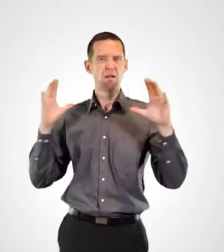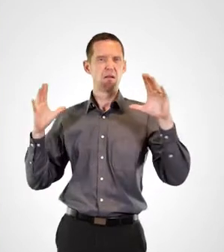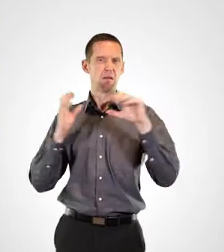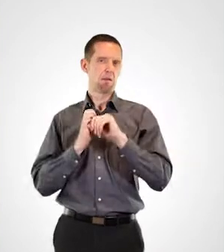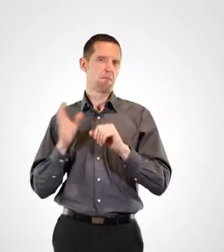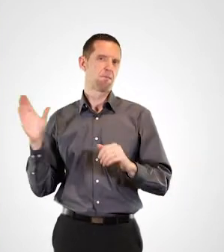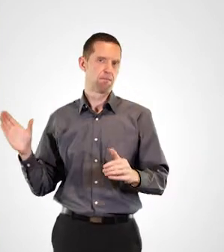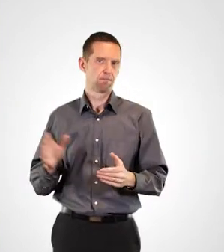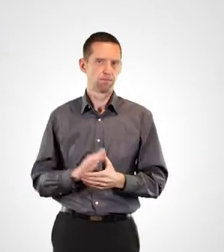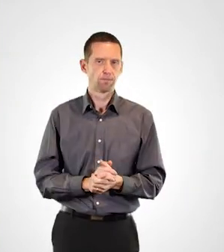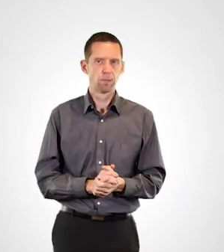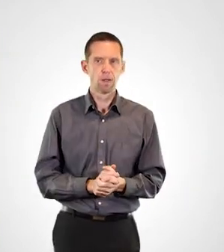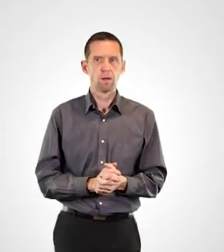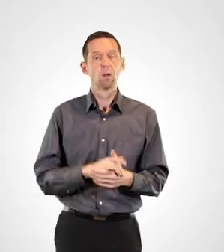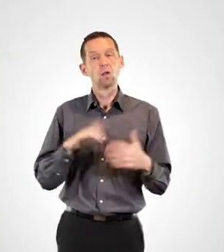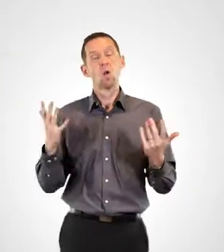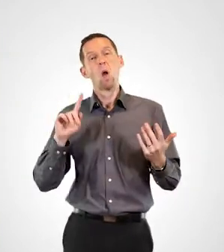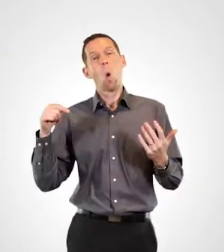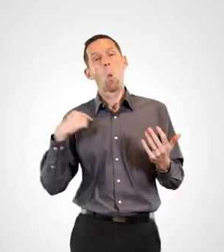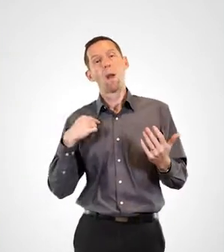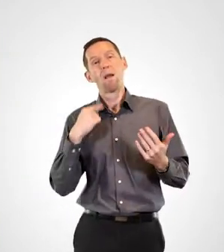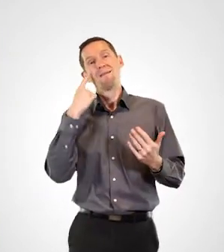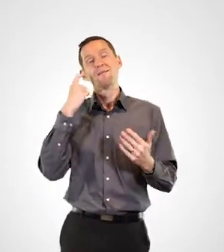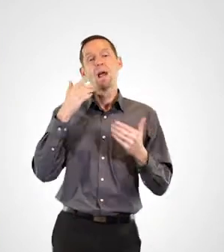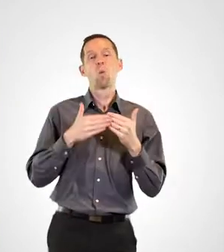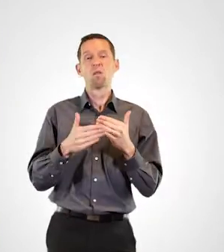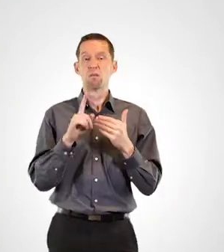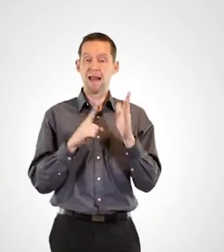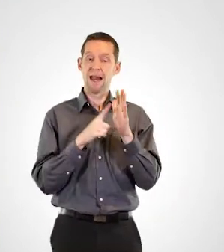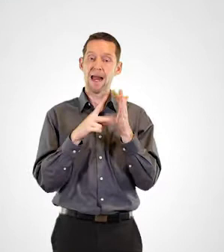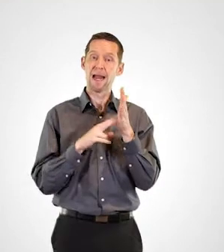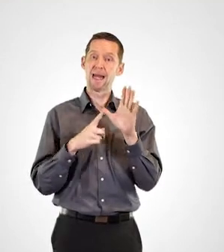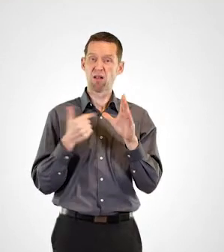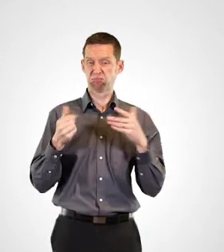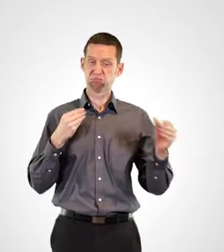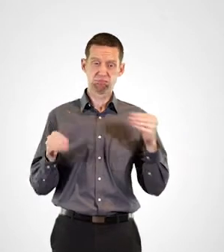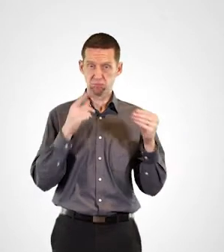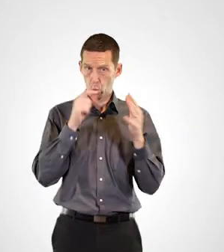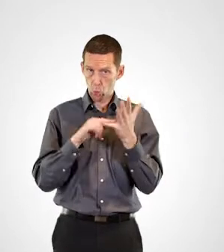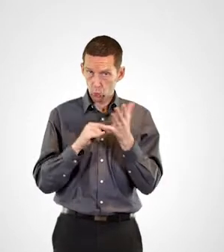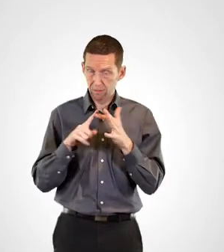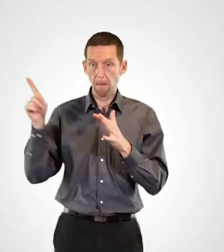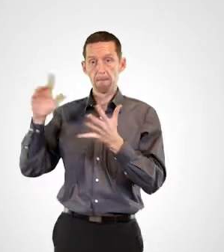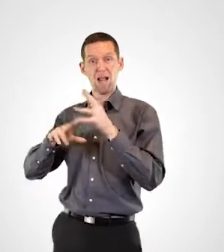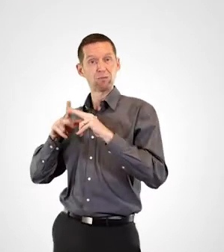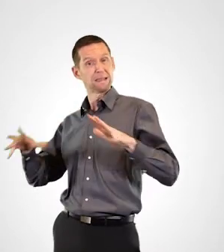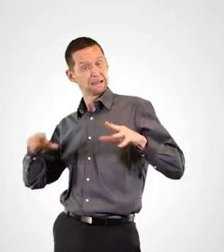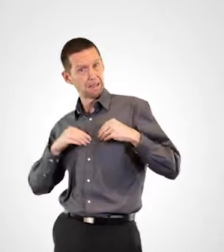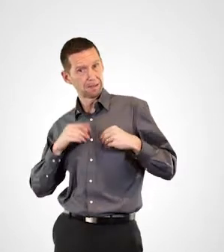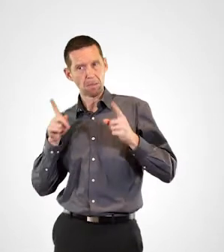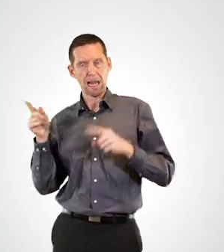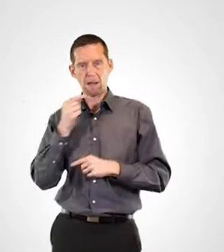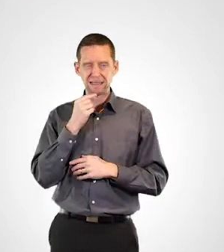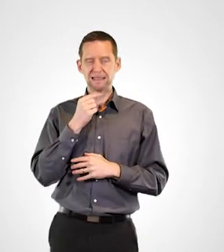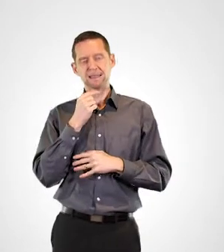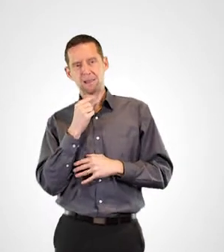one snapshot for you. So what we've learned is that LENA is certainly very feasible to use. The parents are accepting it. Sometimes